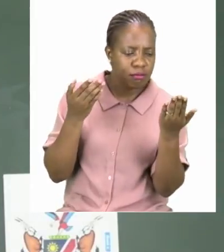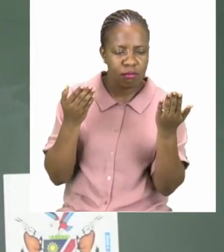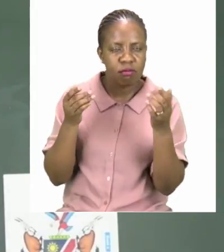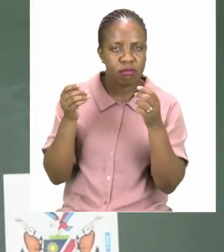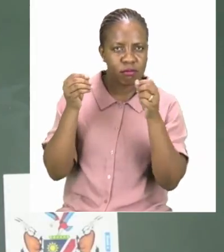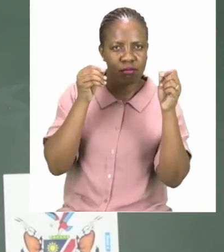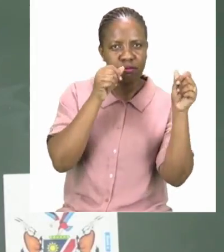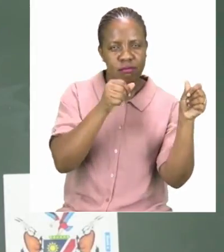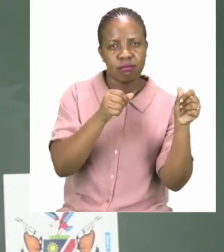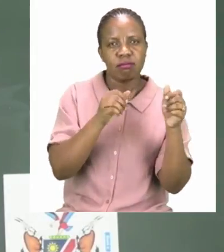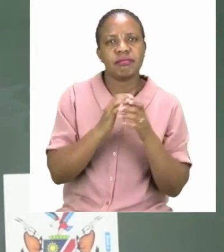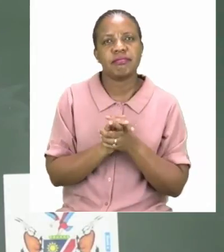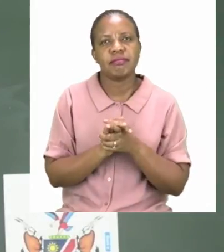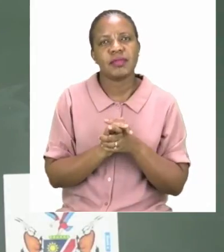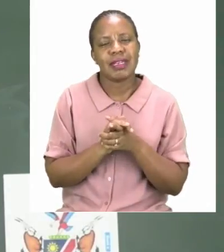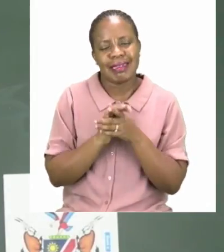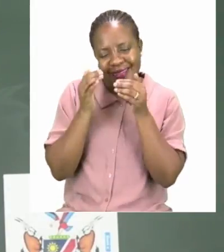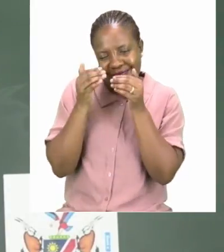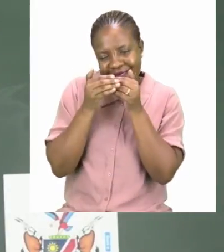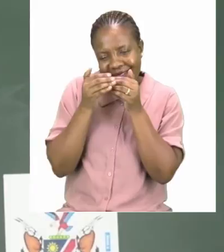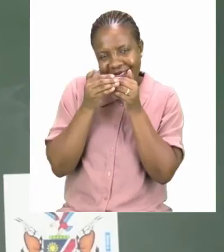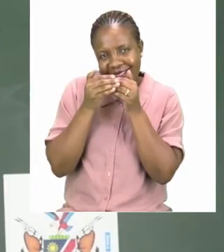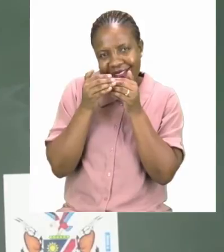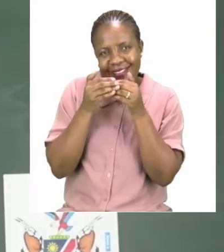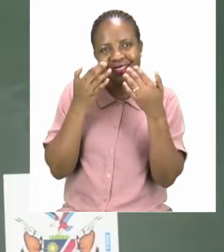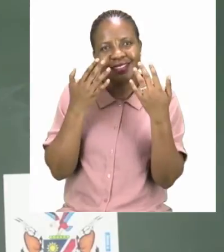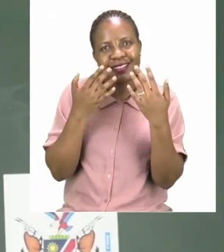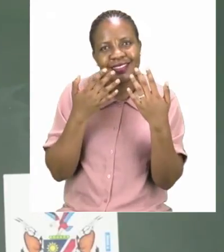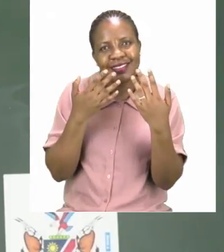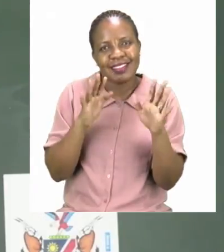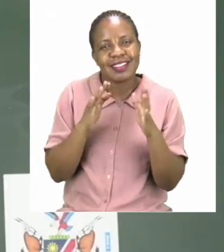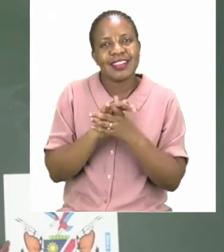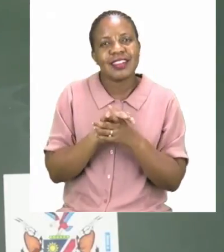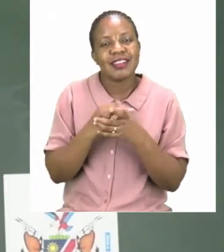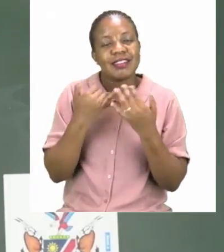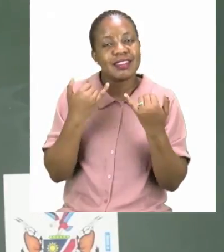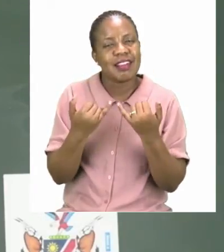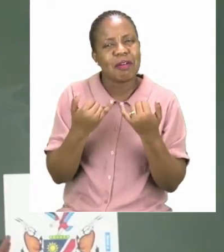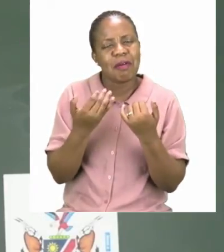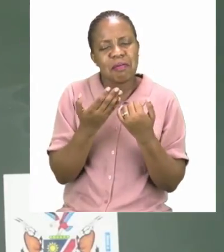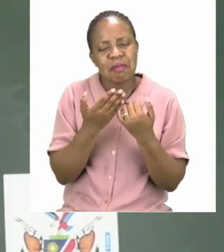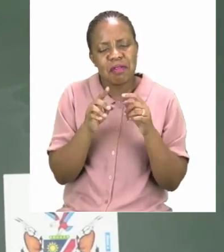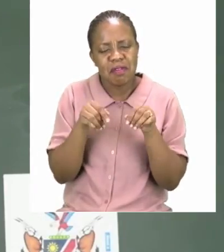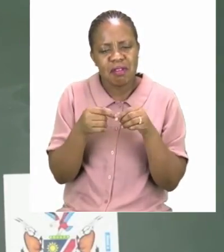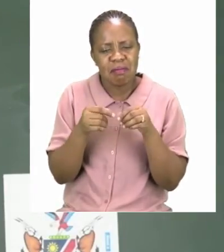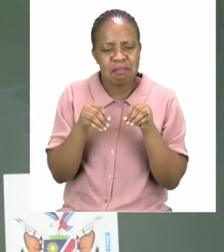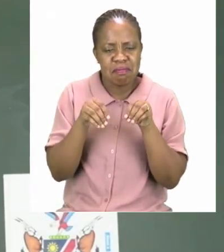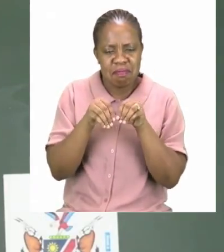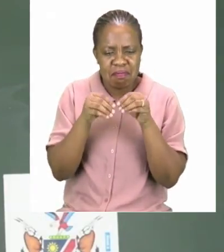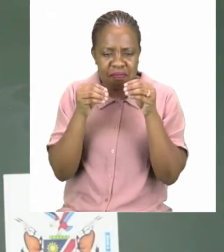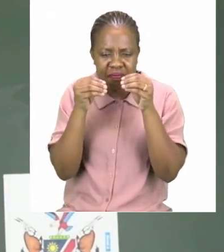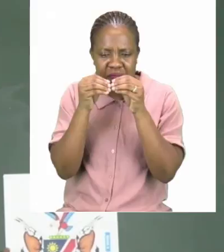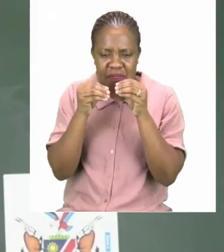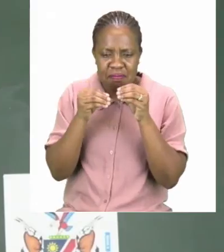Well done! We are almost done, as you can see. So far, everything seems to be matching.